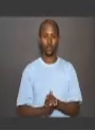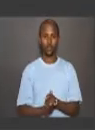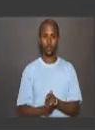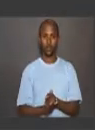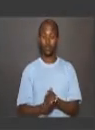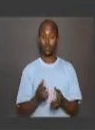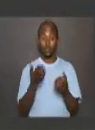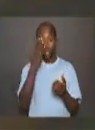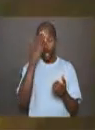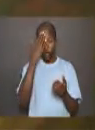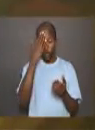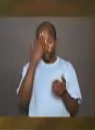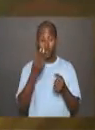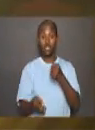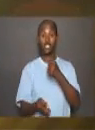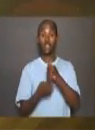222,800 birr.